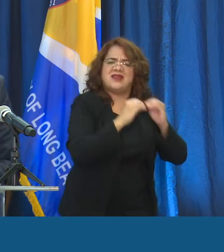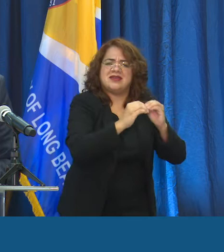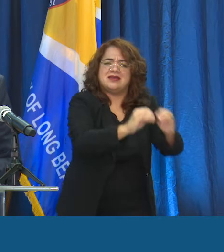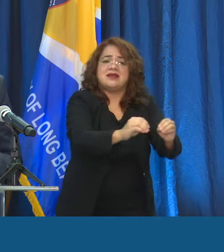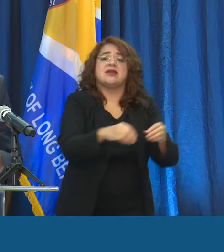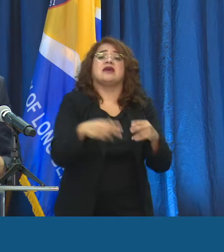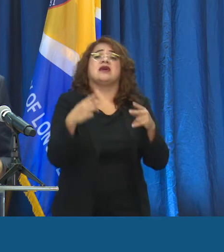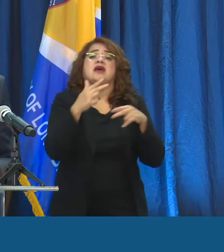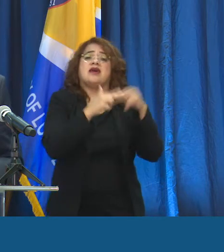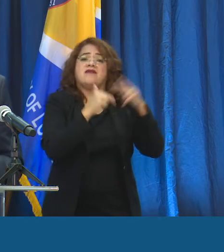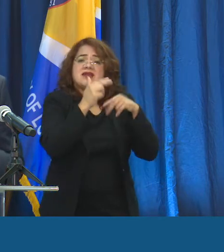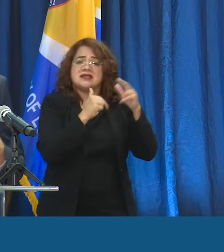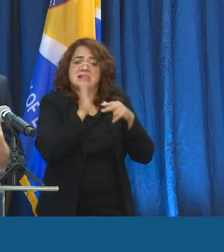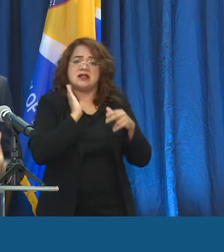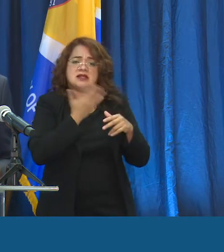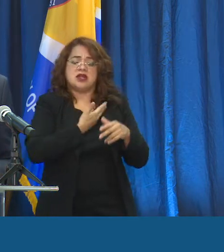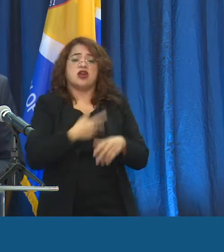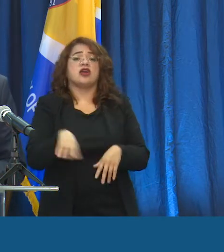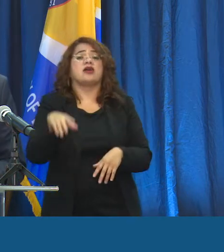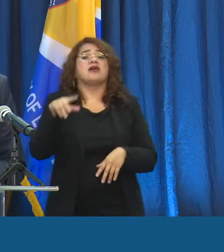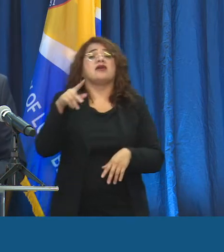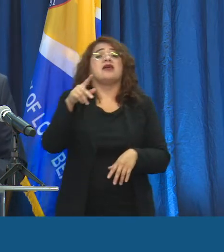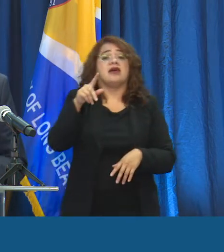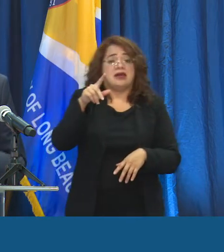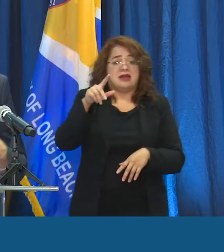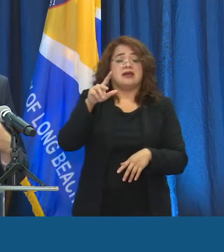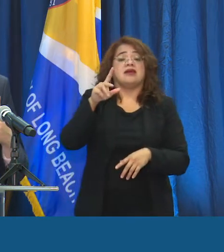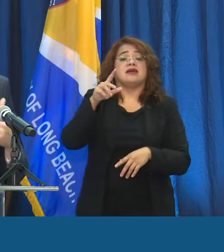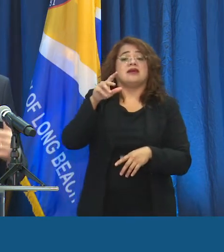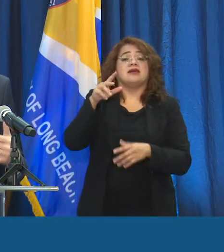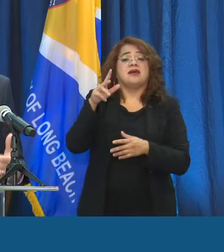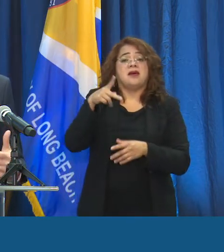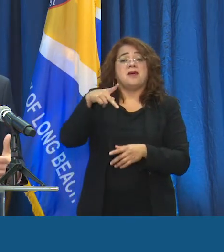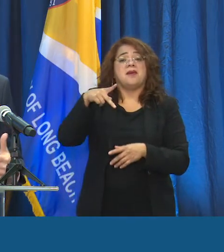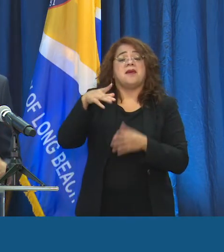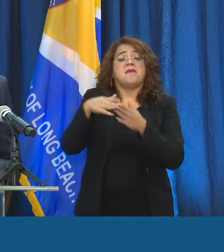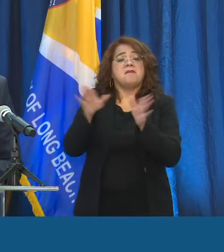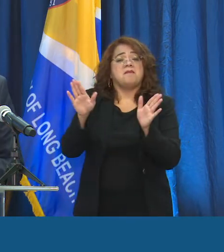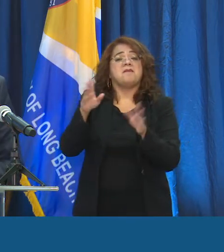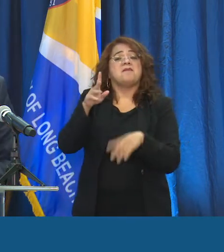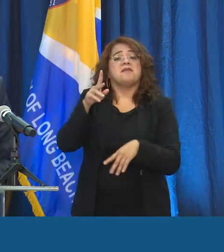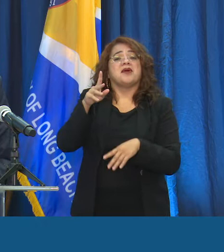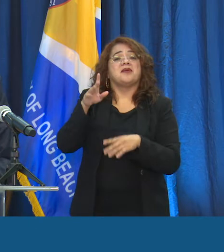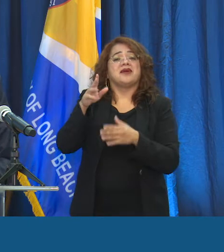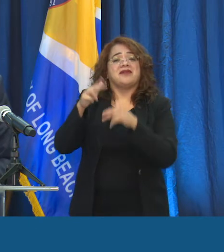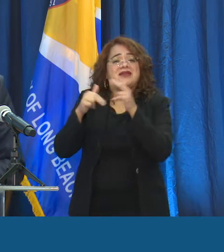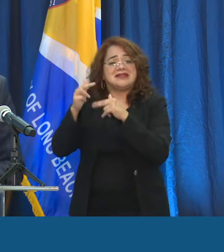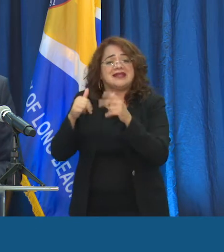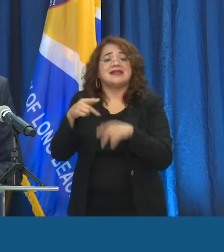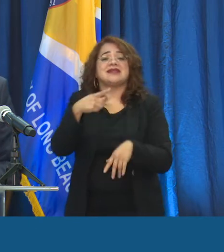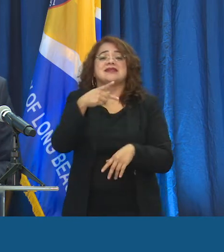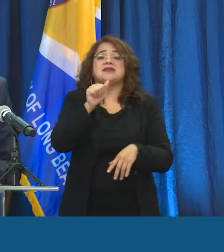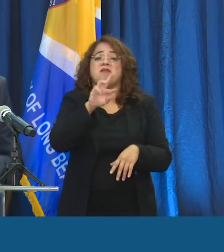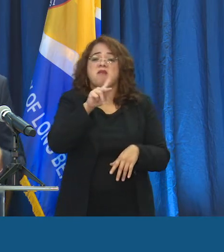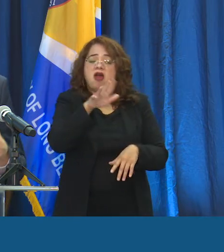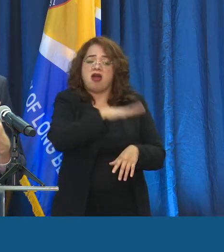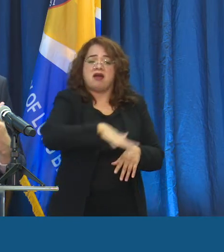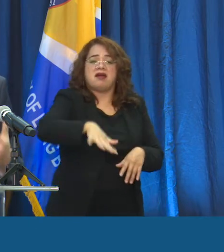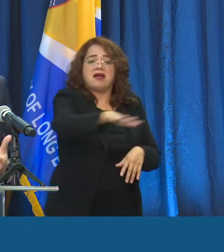spaces, graffiti abatement, landscape median maintenance, investing in our clean teams to get trash off our